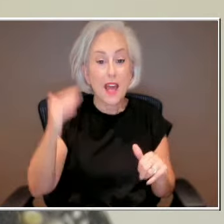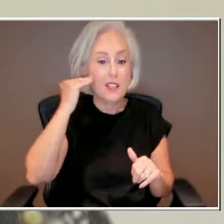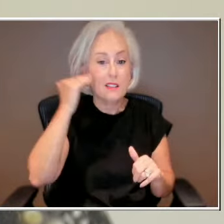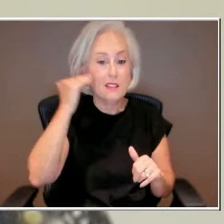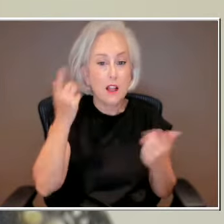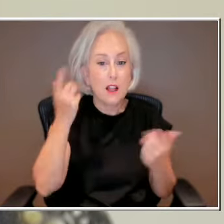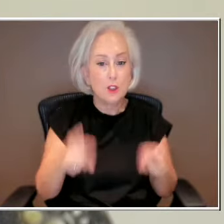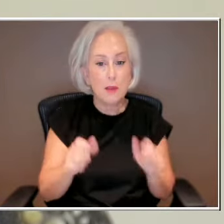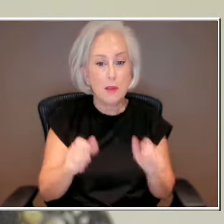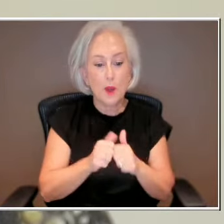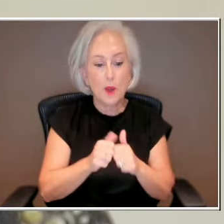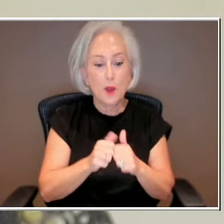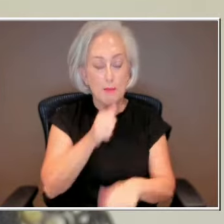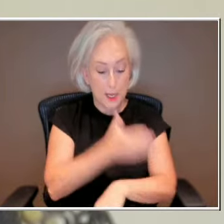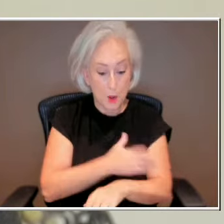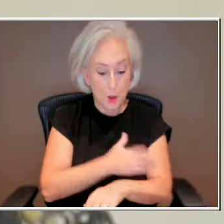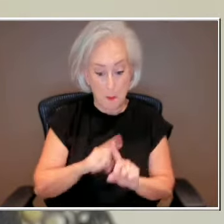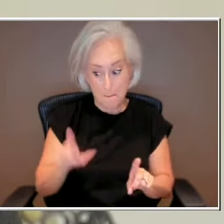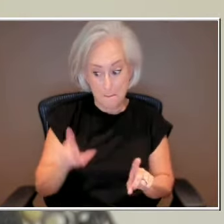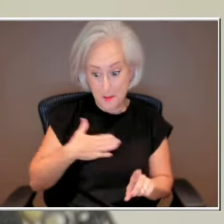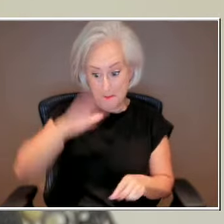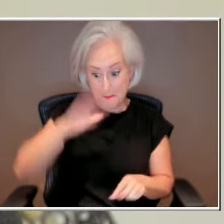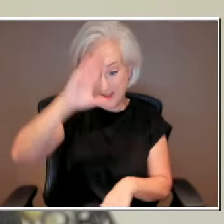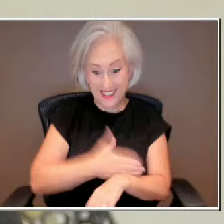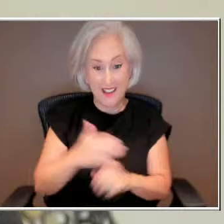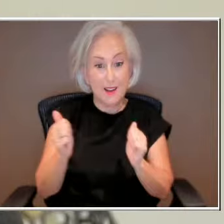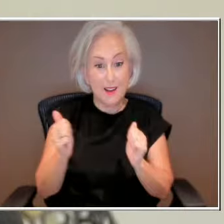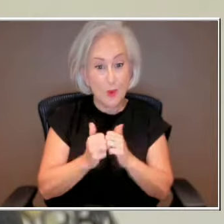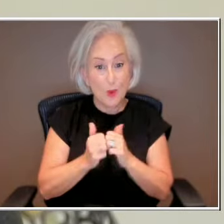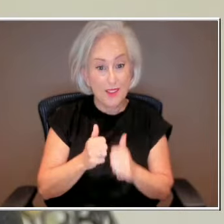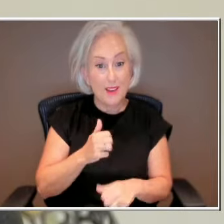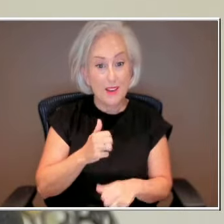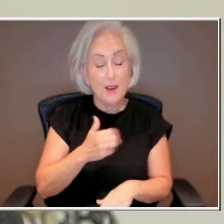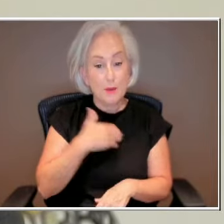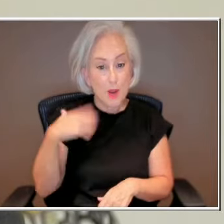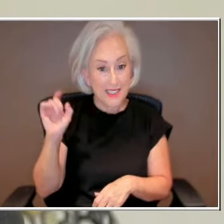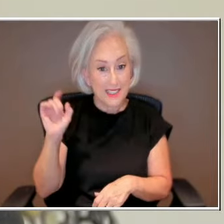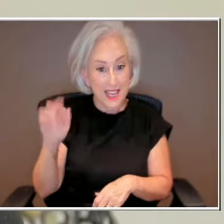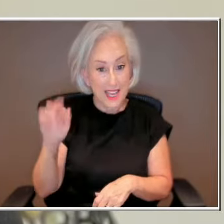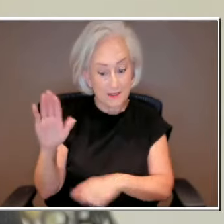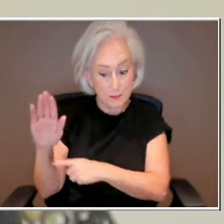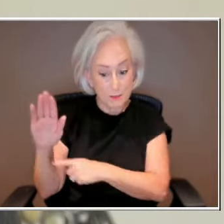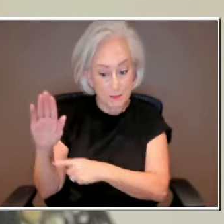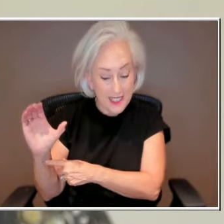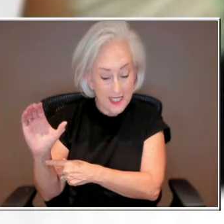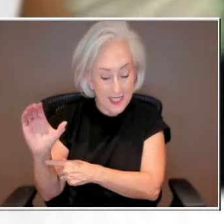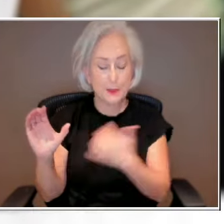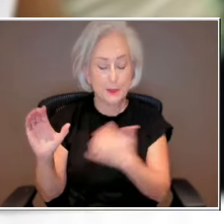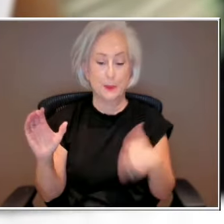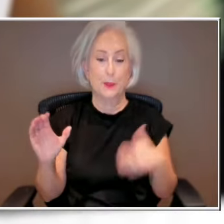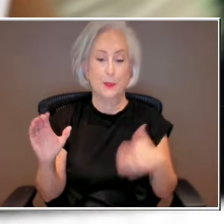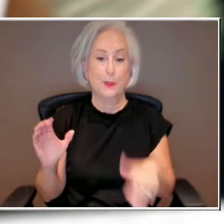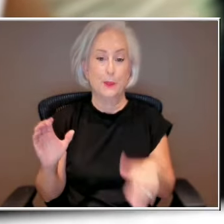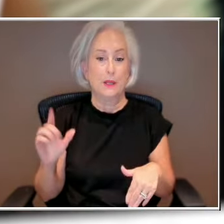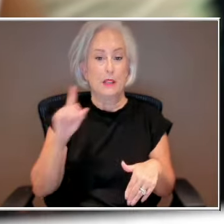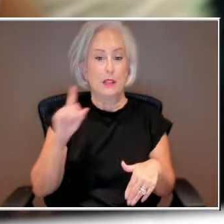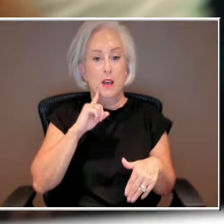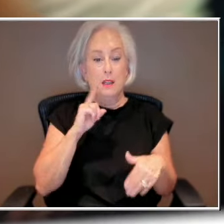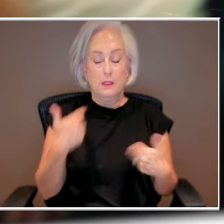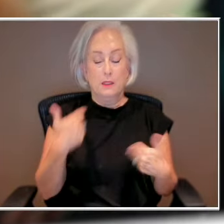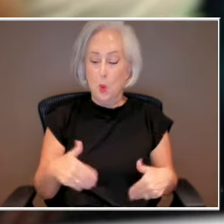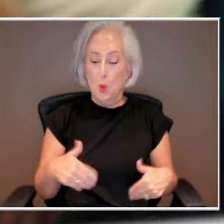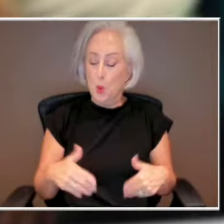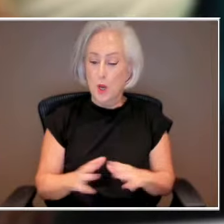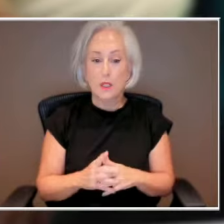have a son with breast cancer at that age, all you can say is, oh my God. Although Peggy's family had a